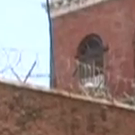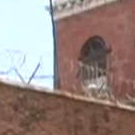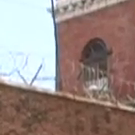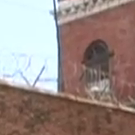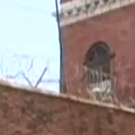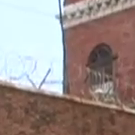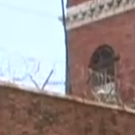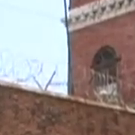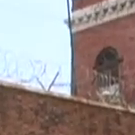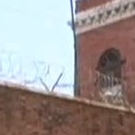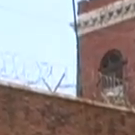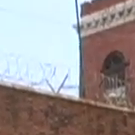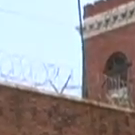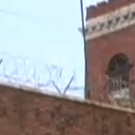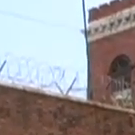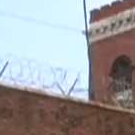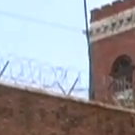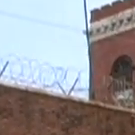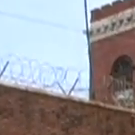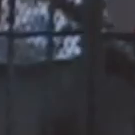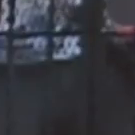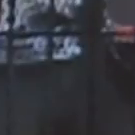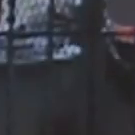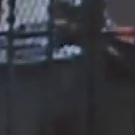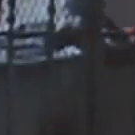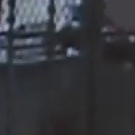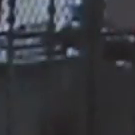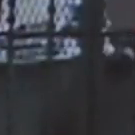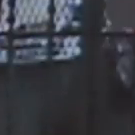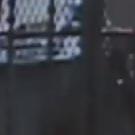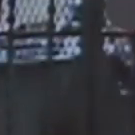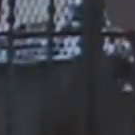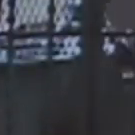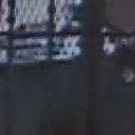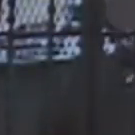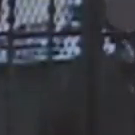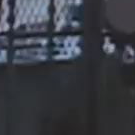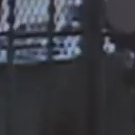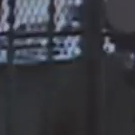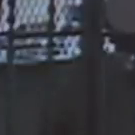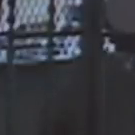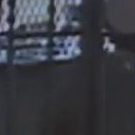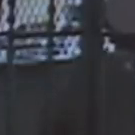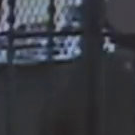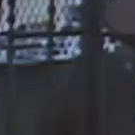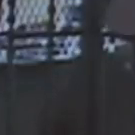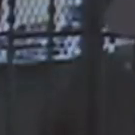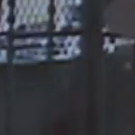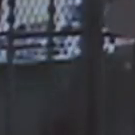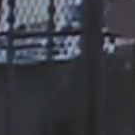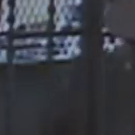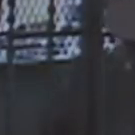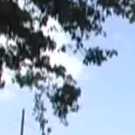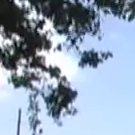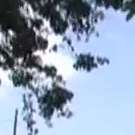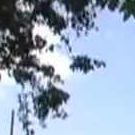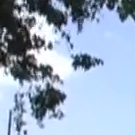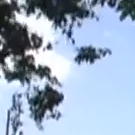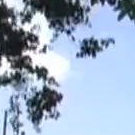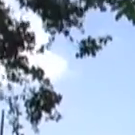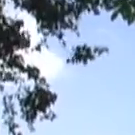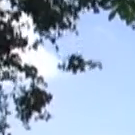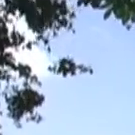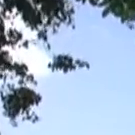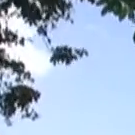sensitive matter. They believe the prison transfer deal with the UK is at a more advanced stage than is being reported. Under the proposed